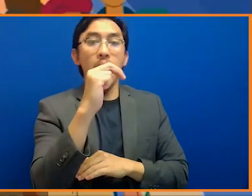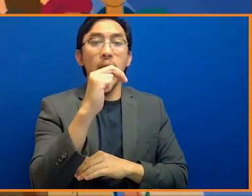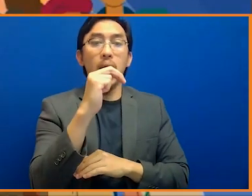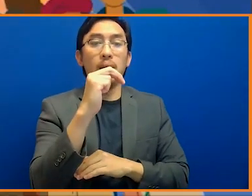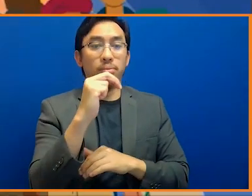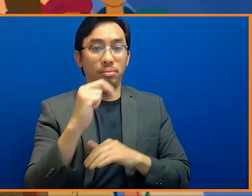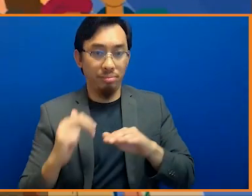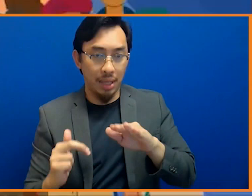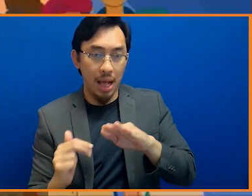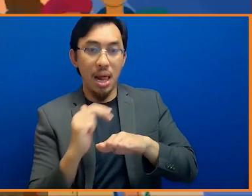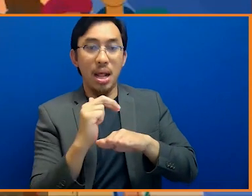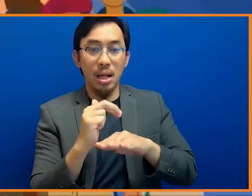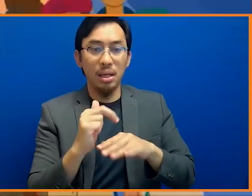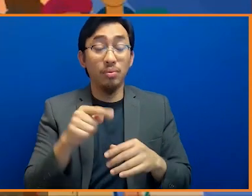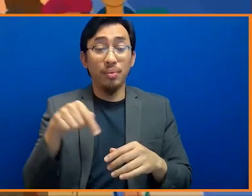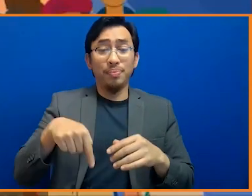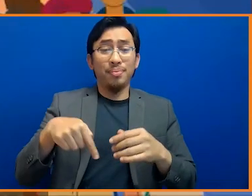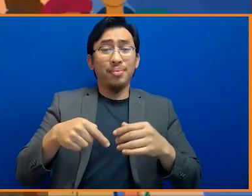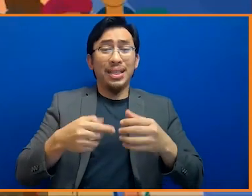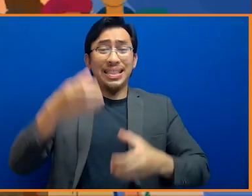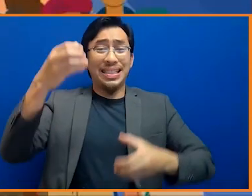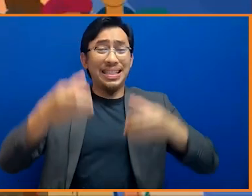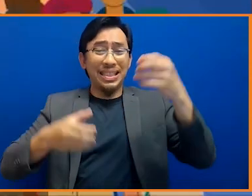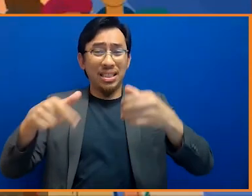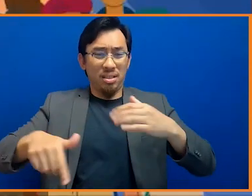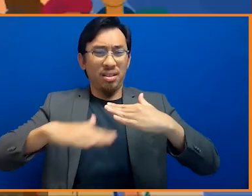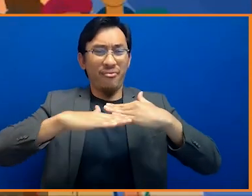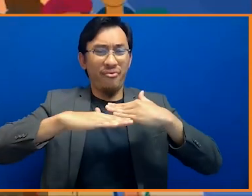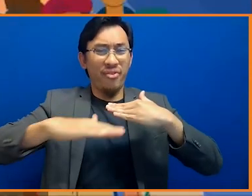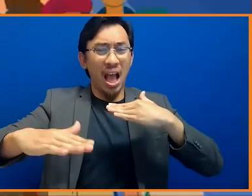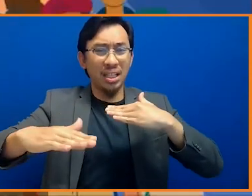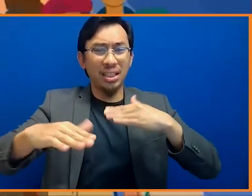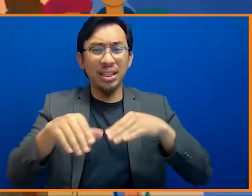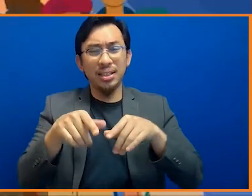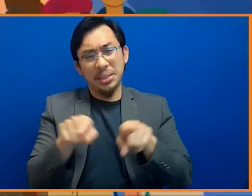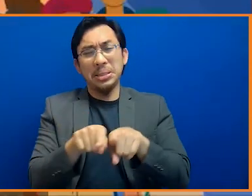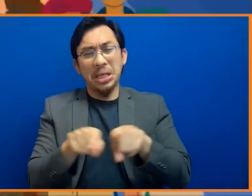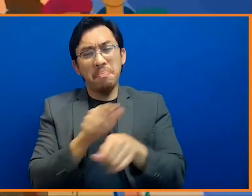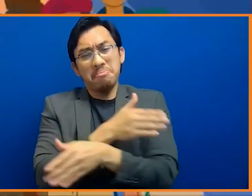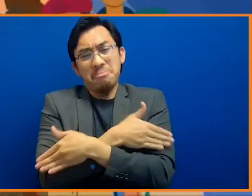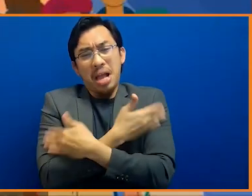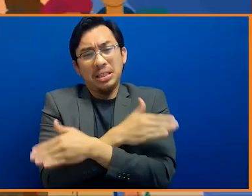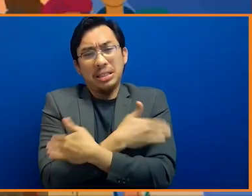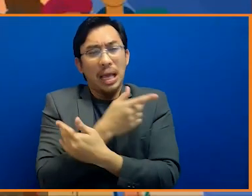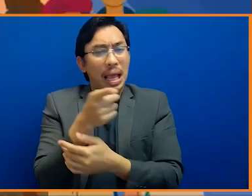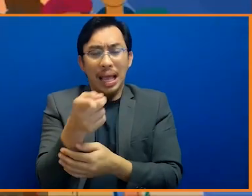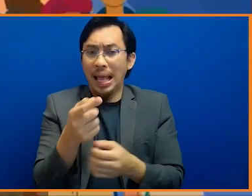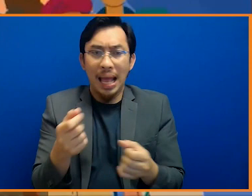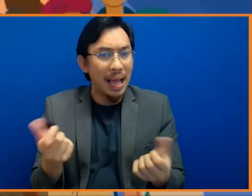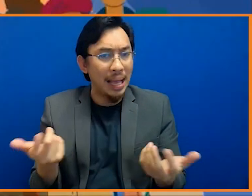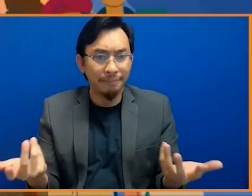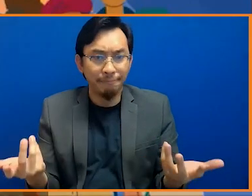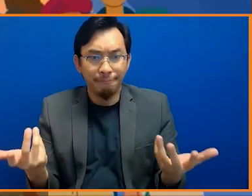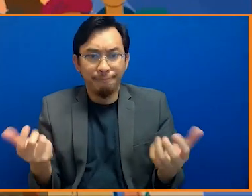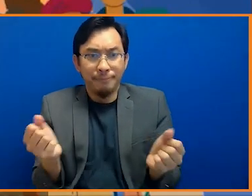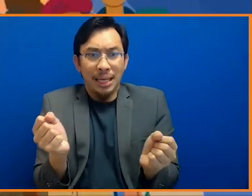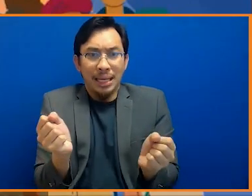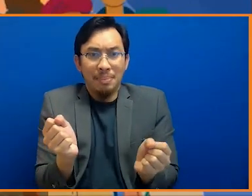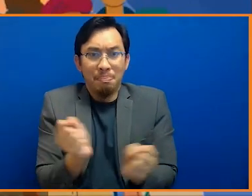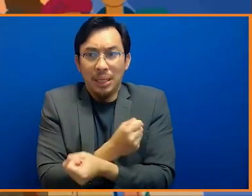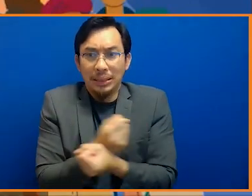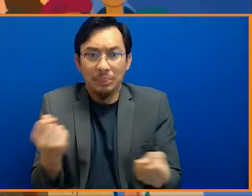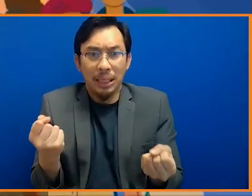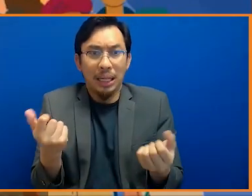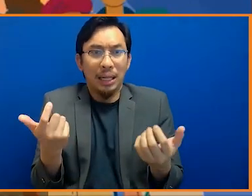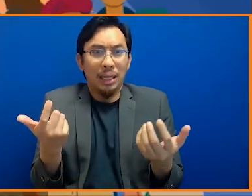horizontally. Because this city is very flat, almost similar like Banda Aceh. You cannot um, have you cannot